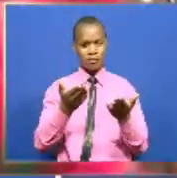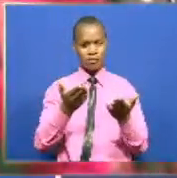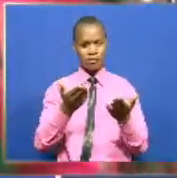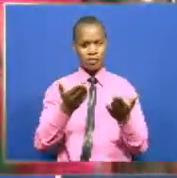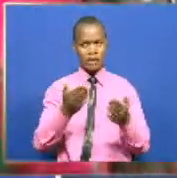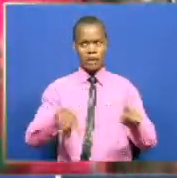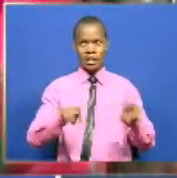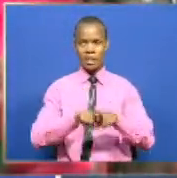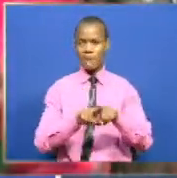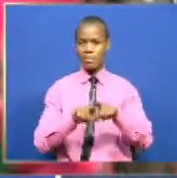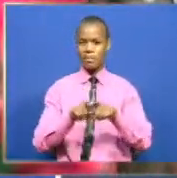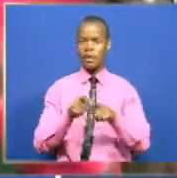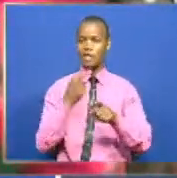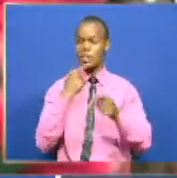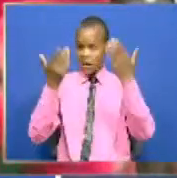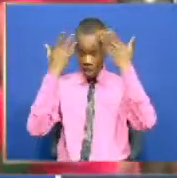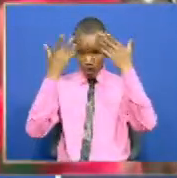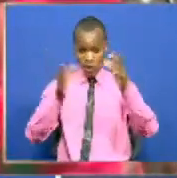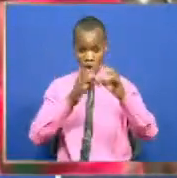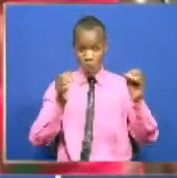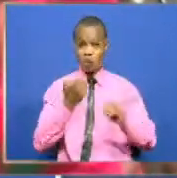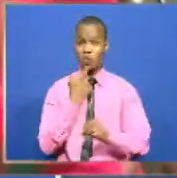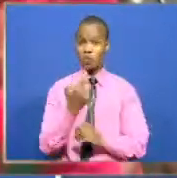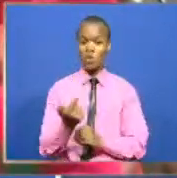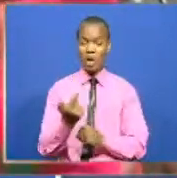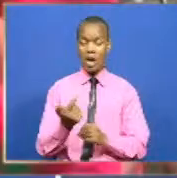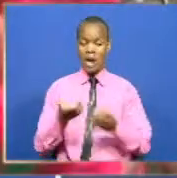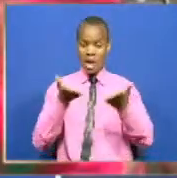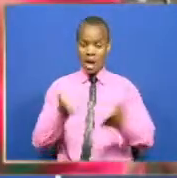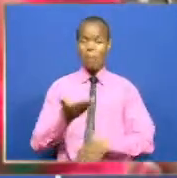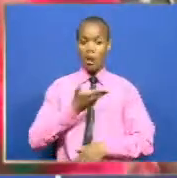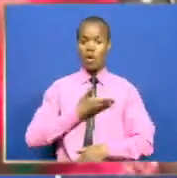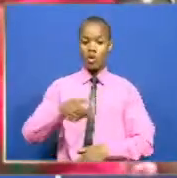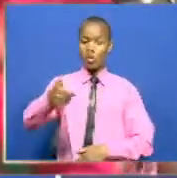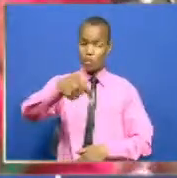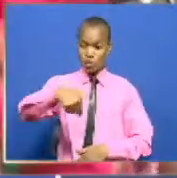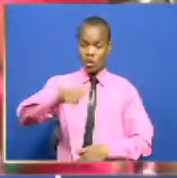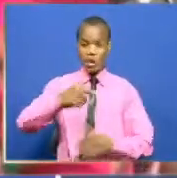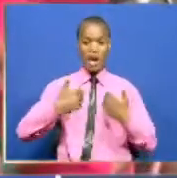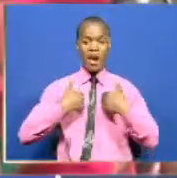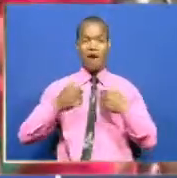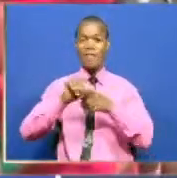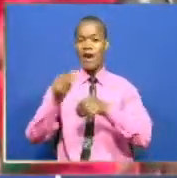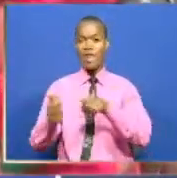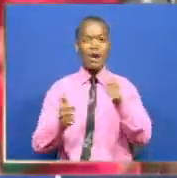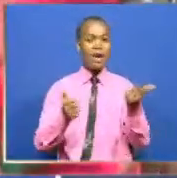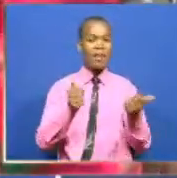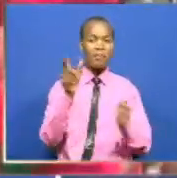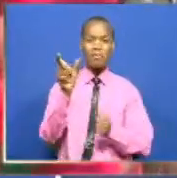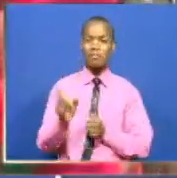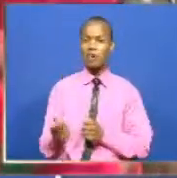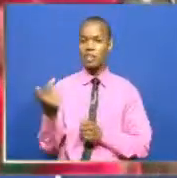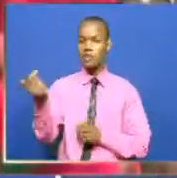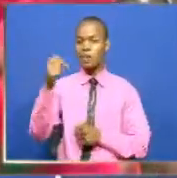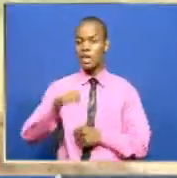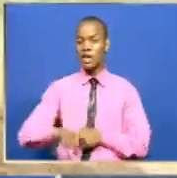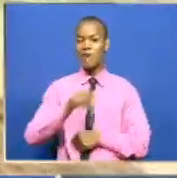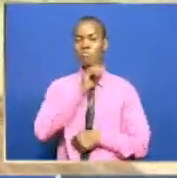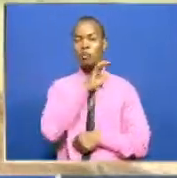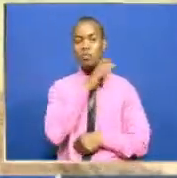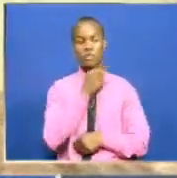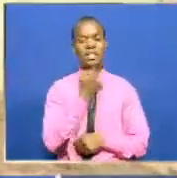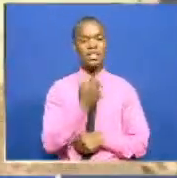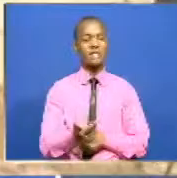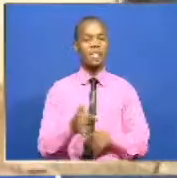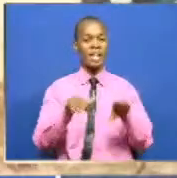sujui. Kwa hivyo hapa ni yetu. Sijaona mtu yoyote unakuja kusema ate una shamba ni yao.